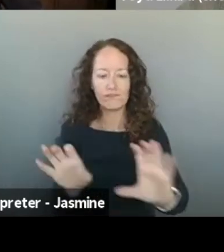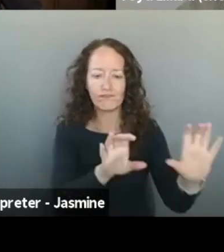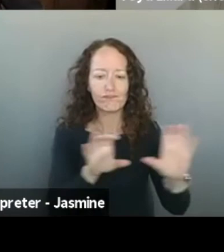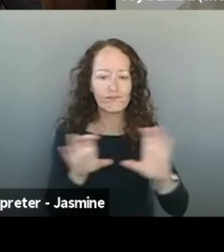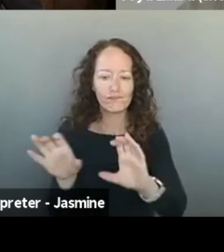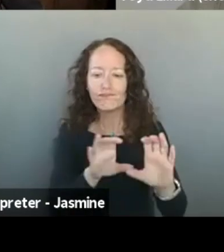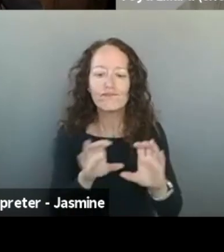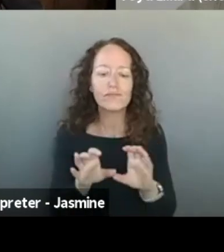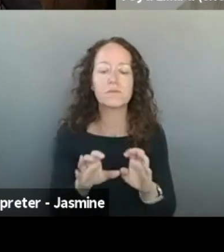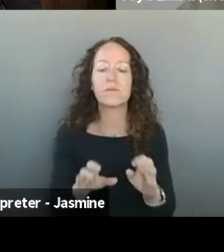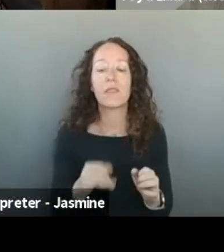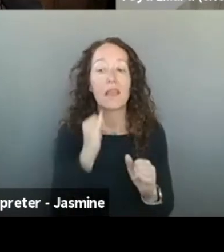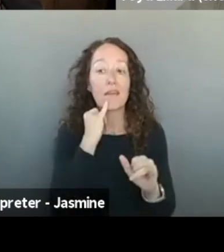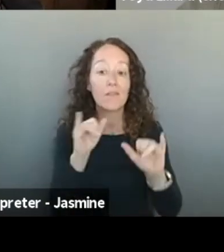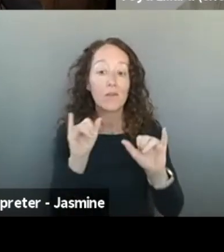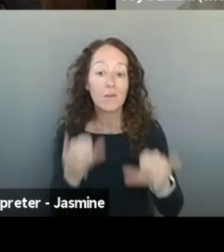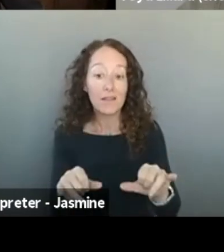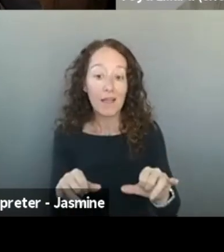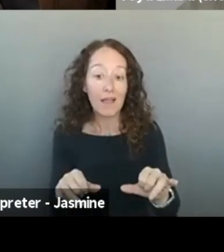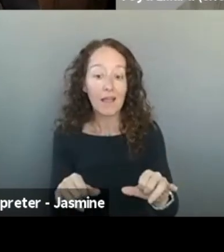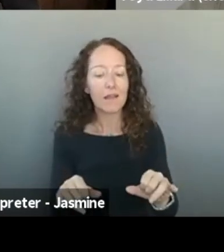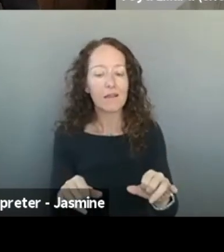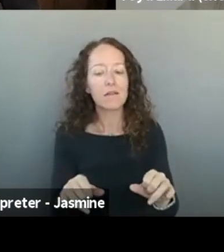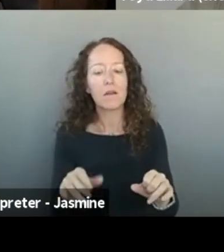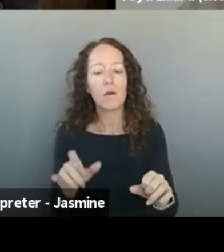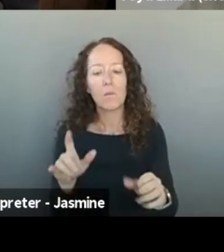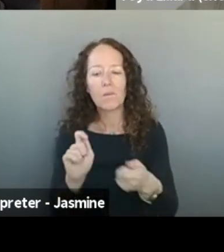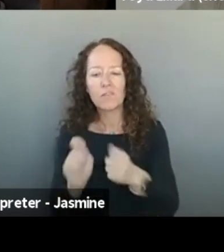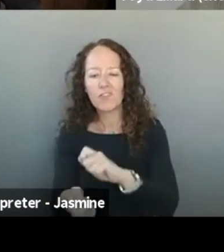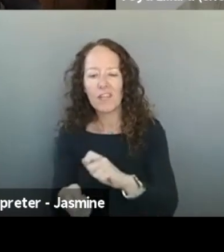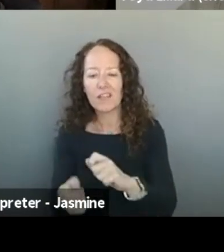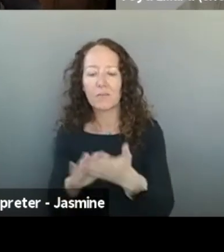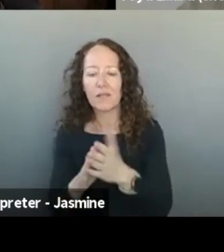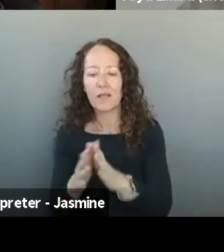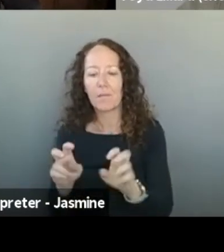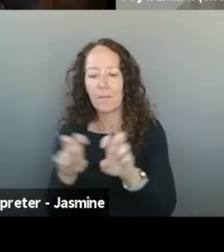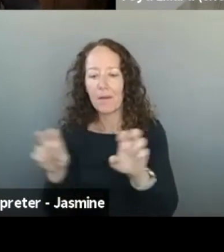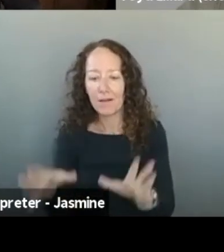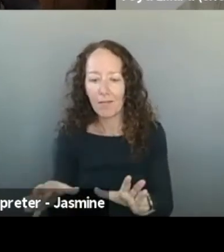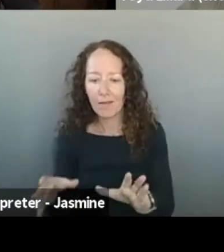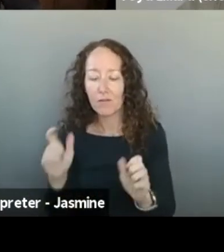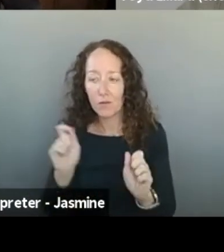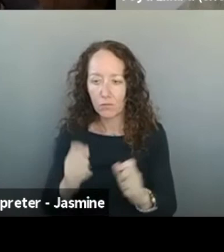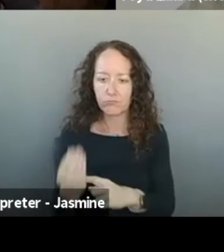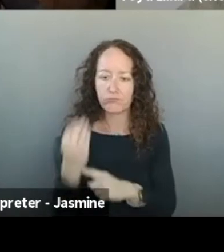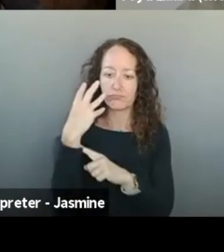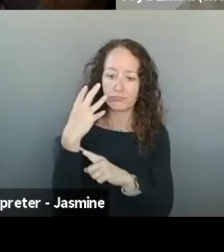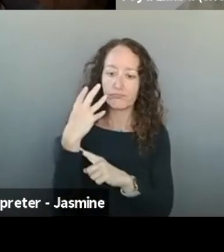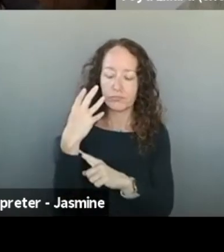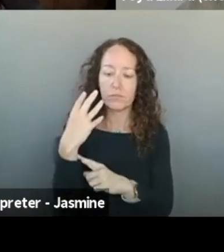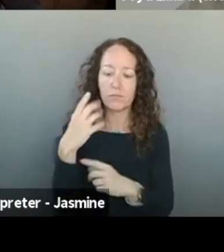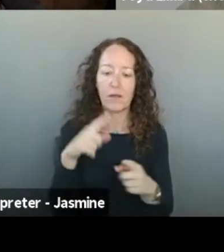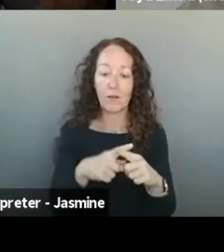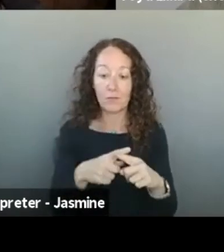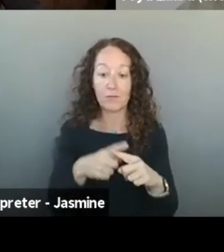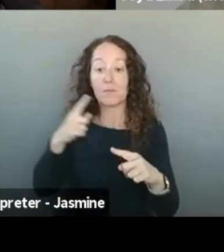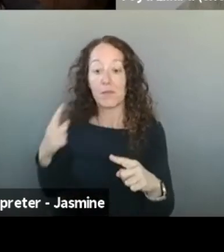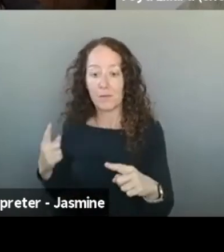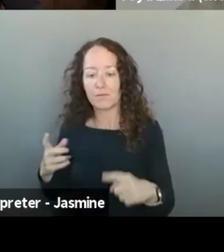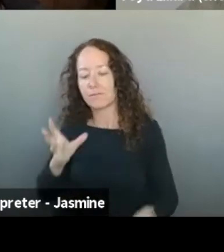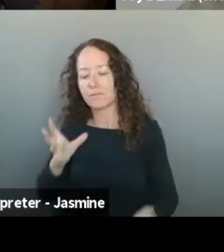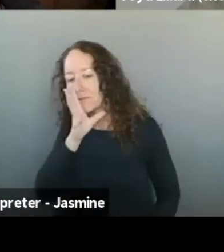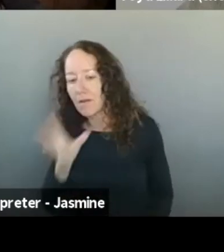you a panelist so you can come off video or come on video, and you'll have the ability to come off of mute as well